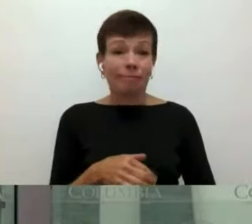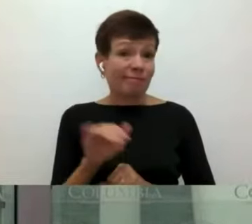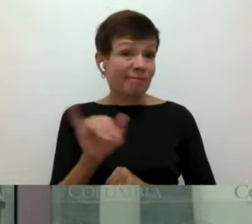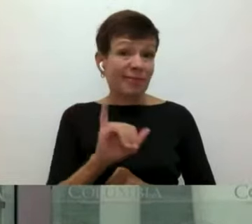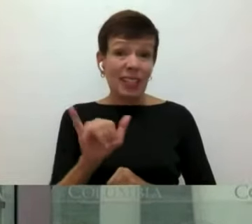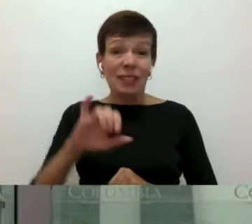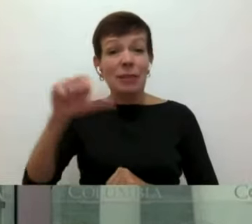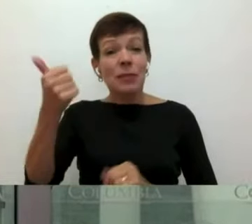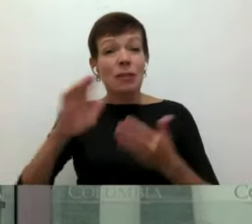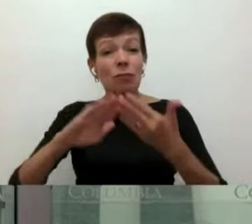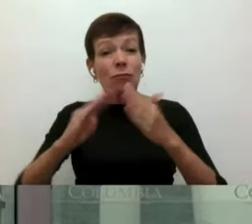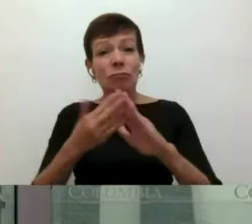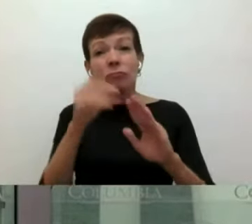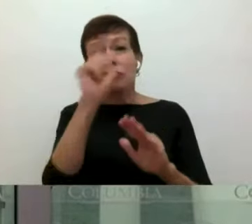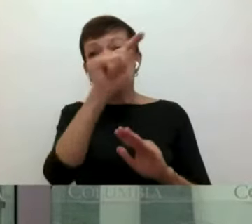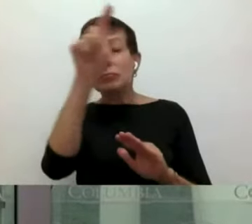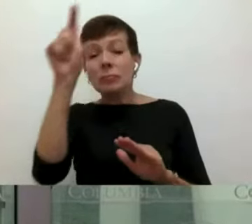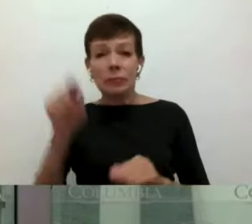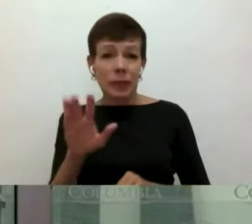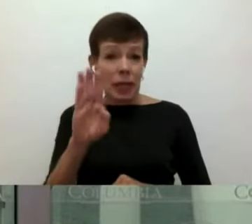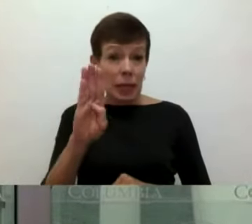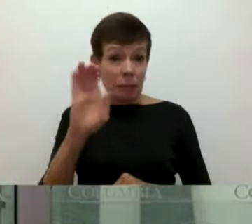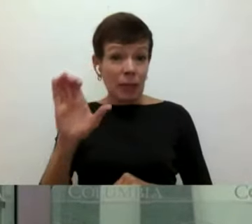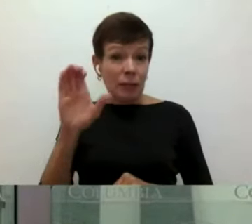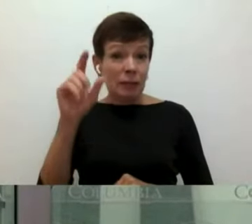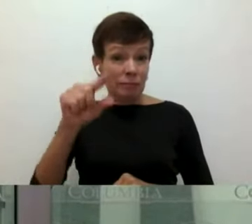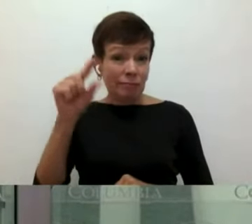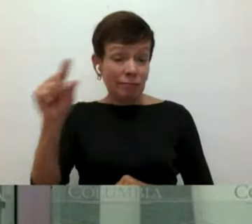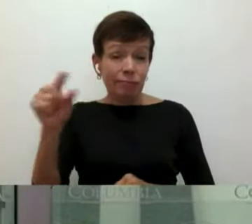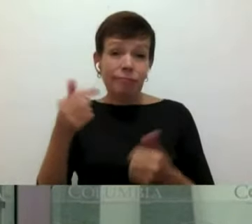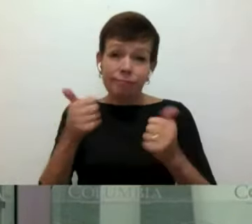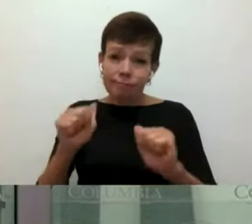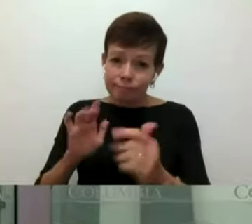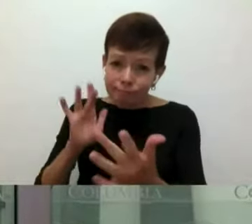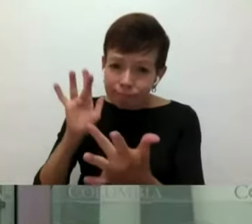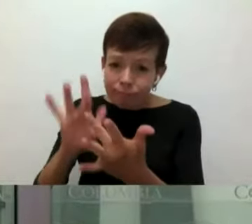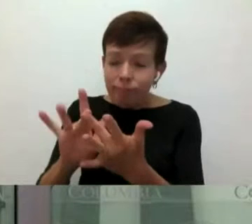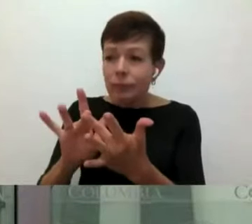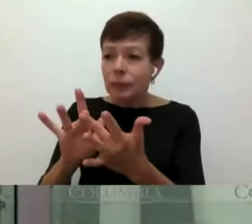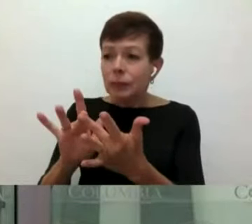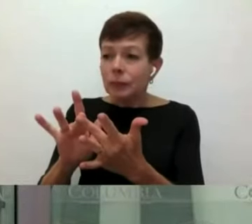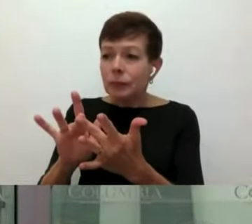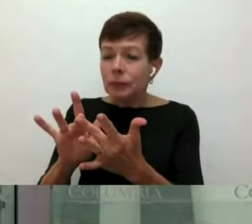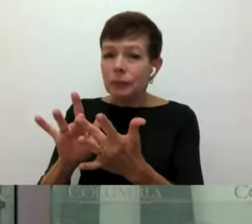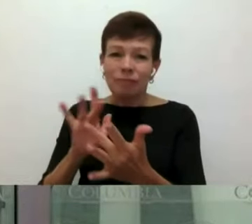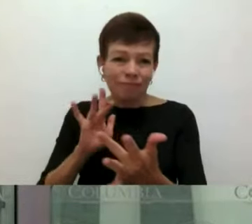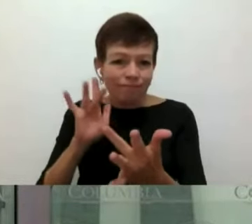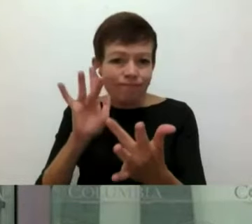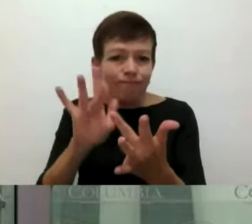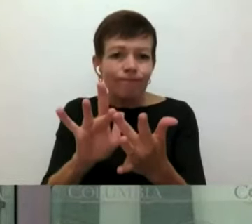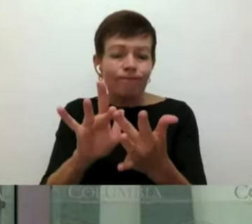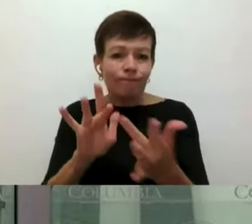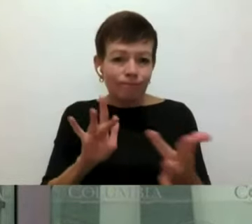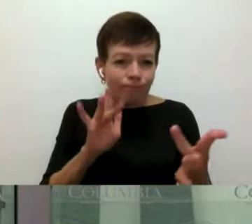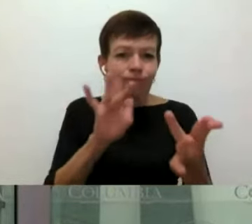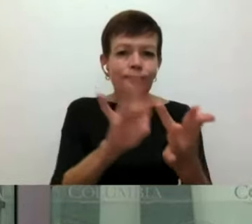situation. And as they've done in the past in other communities, BC Wildfire Service is reaching out